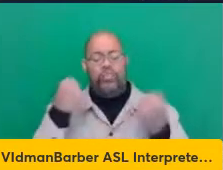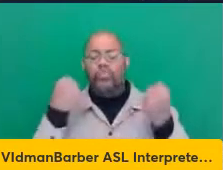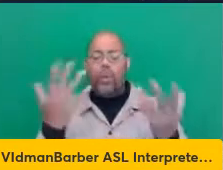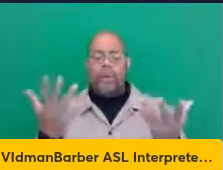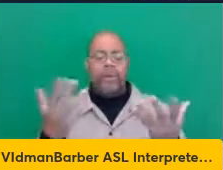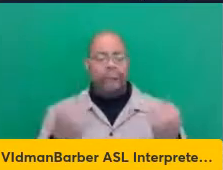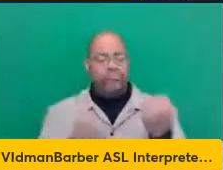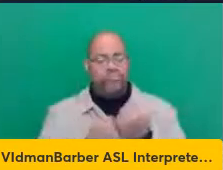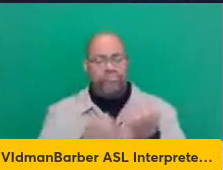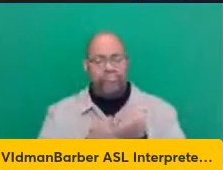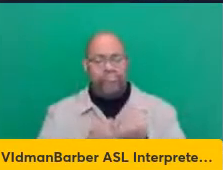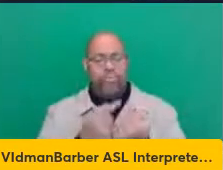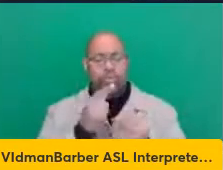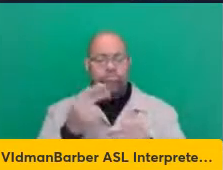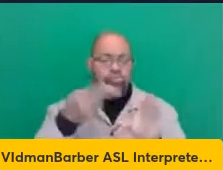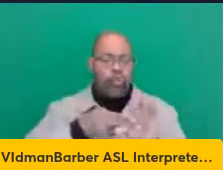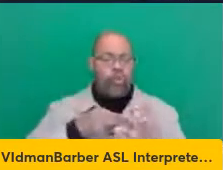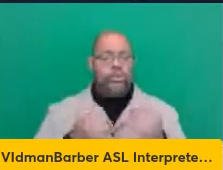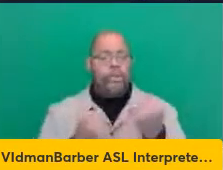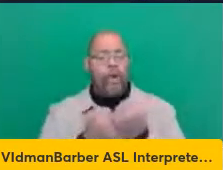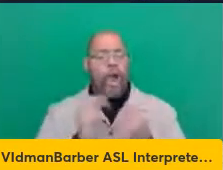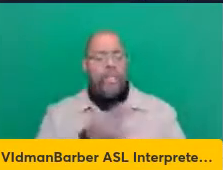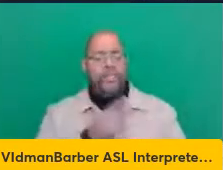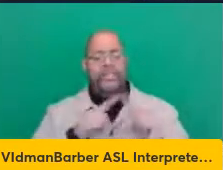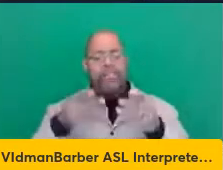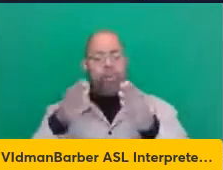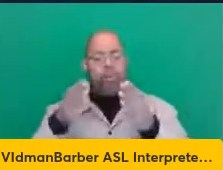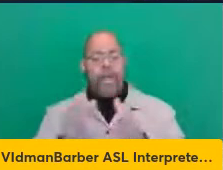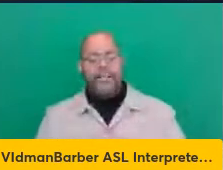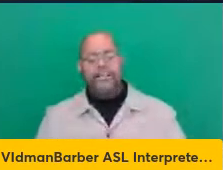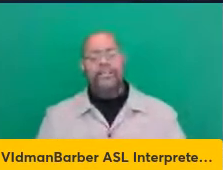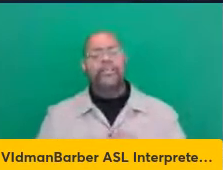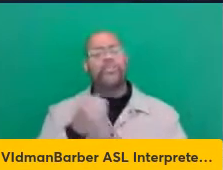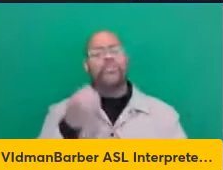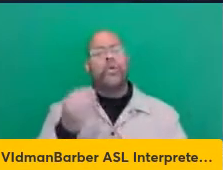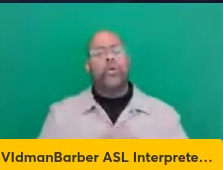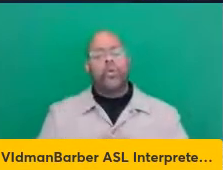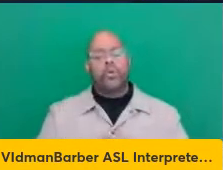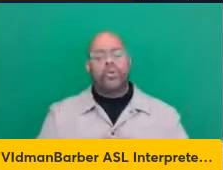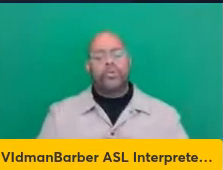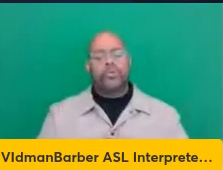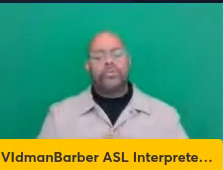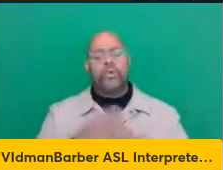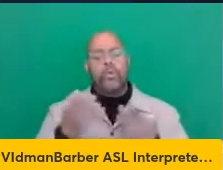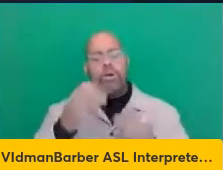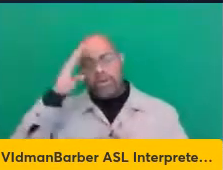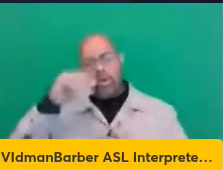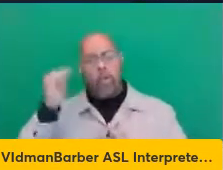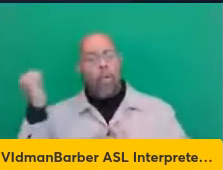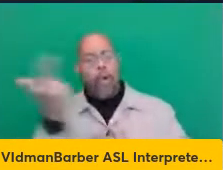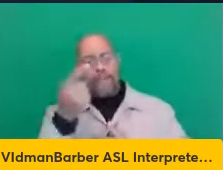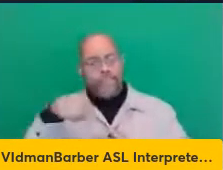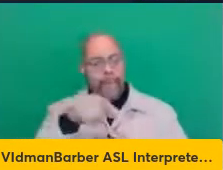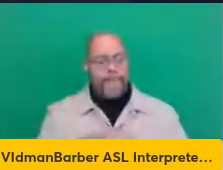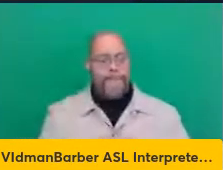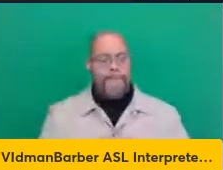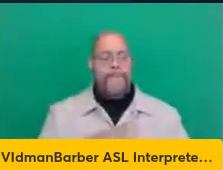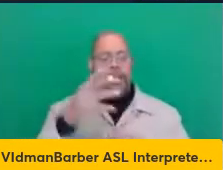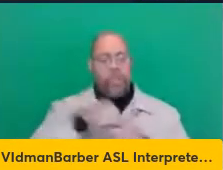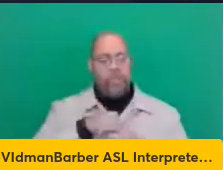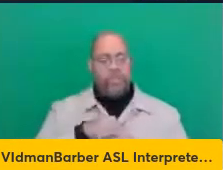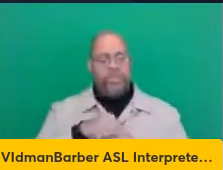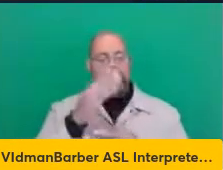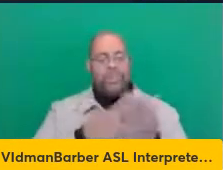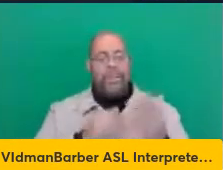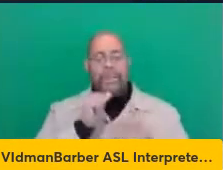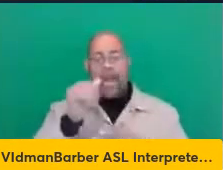who have come on board and supported us in different ways. And so I'd like to acknowledge all of them, including some who are